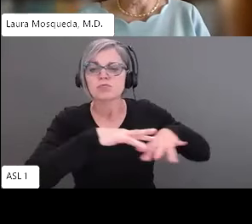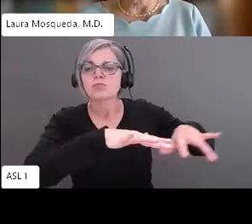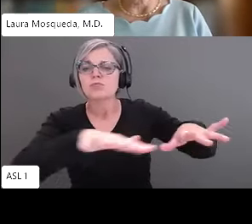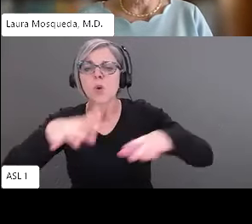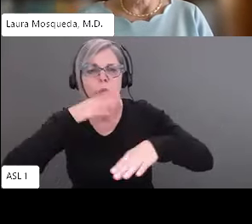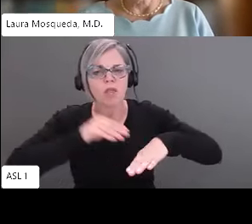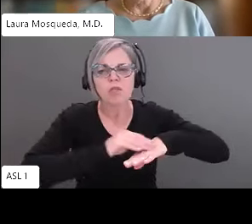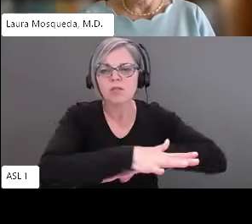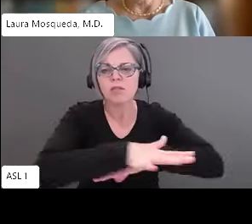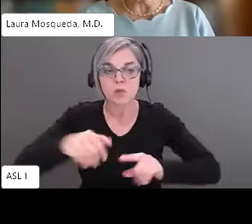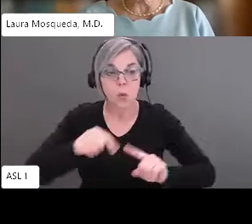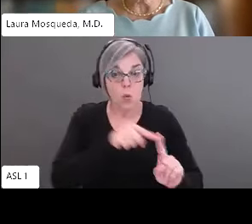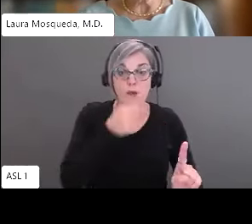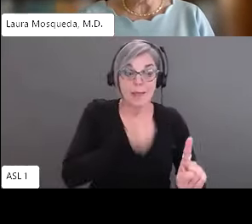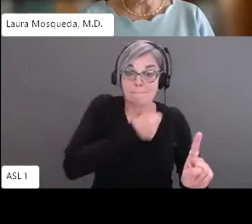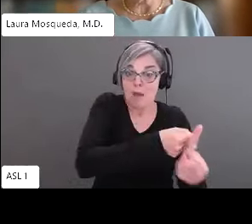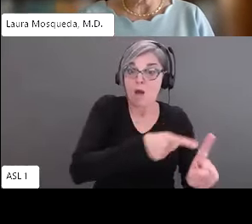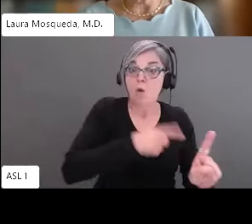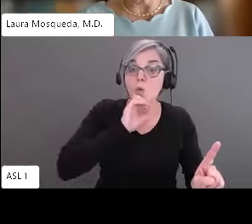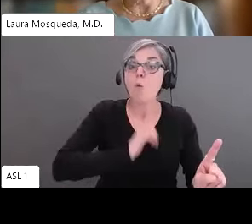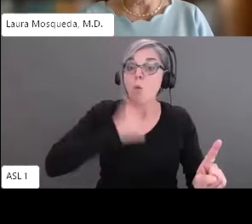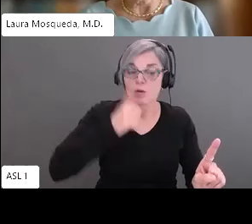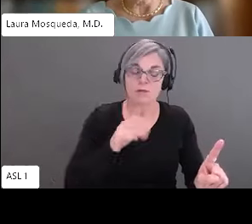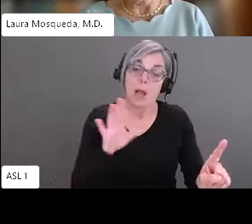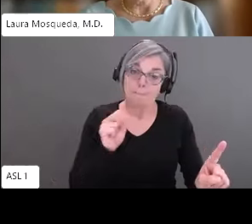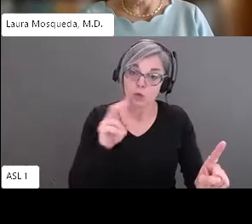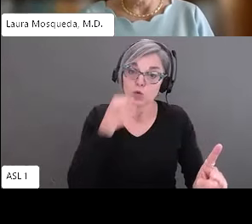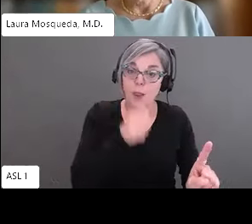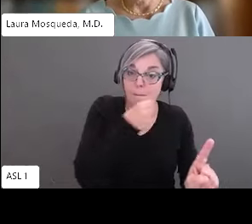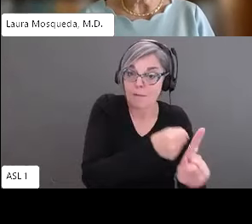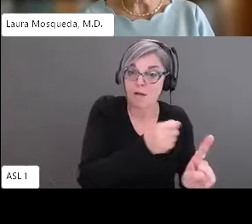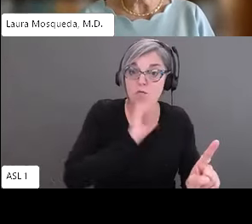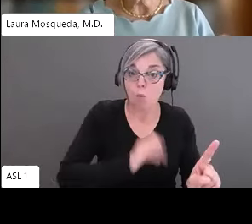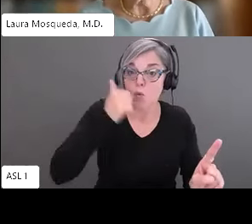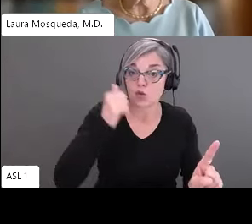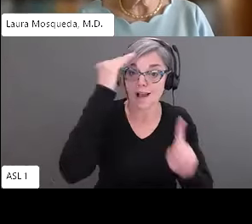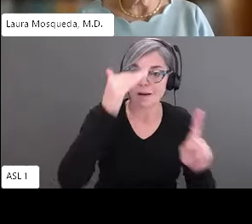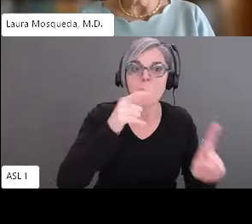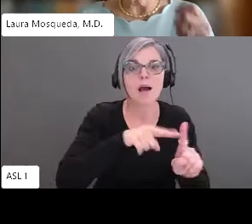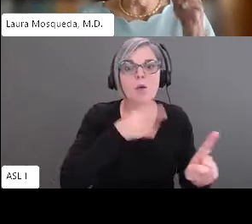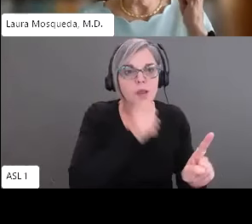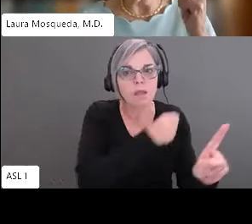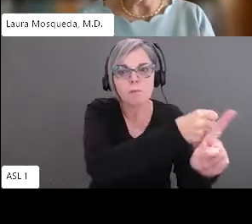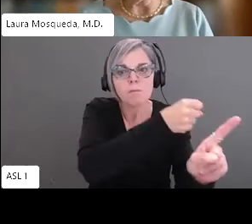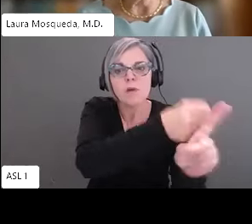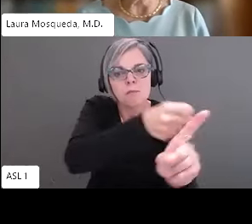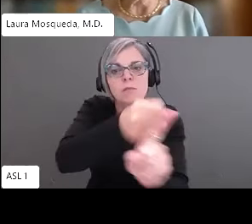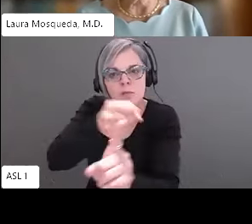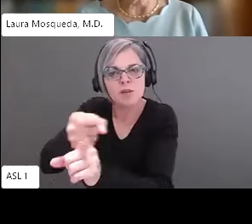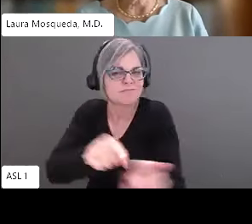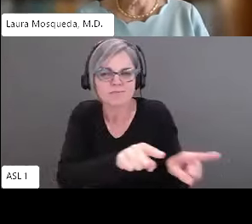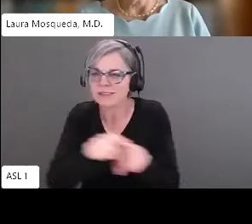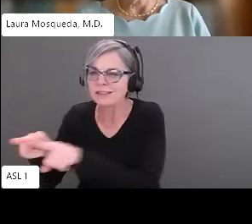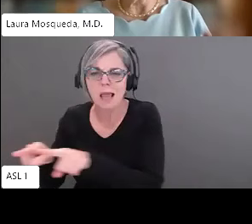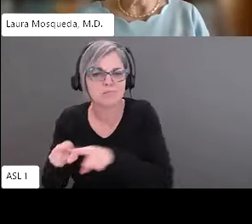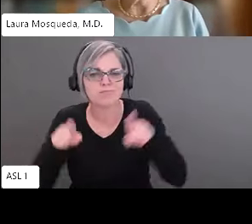them. Most elder abuse is never reported, yet the price, be it the economic